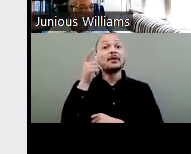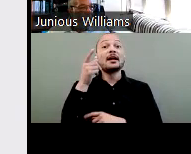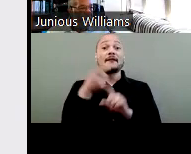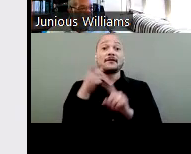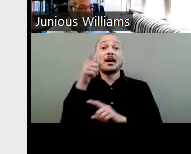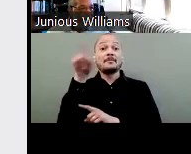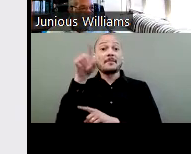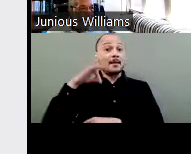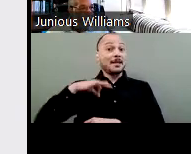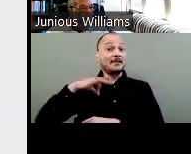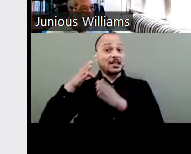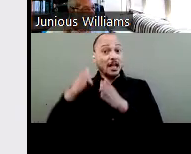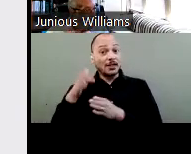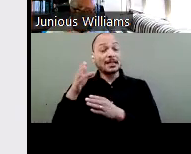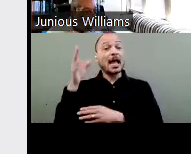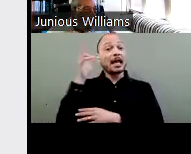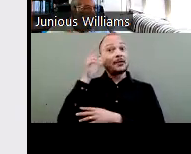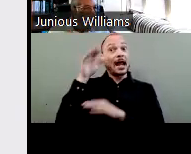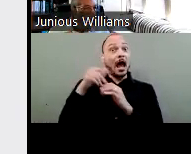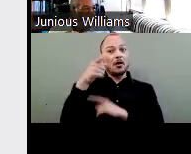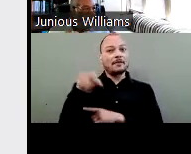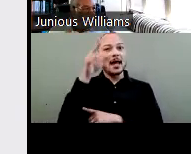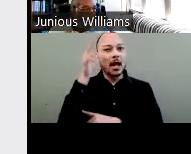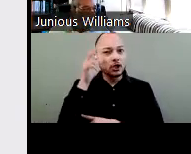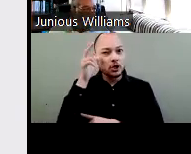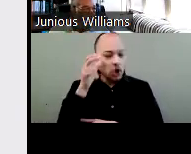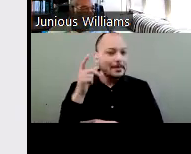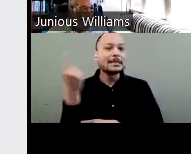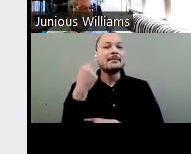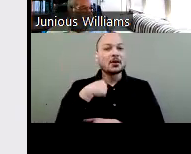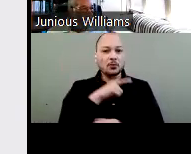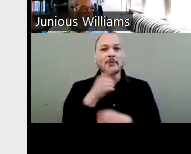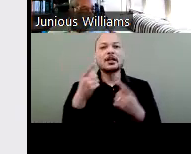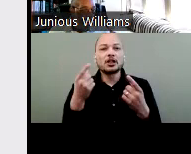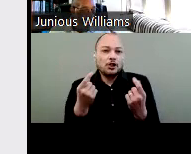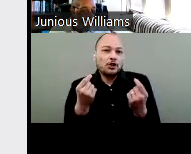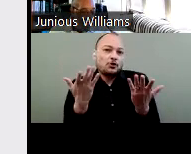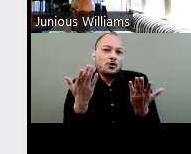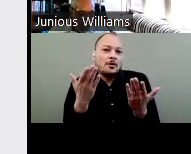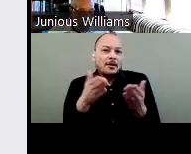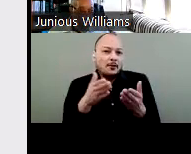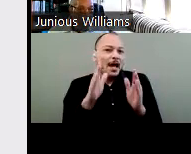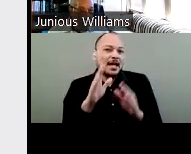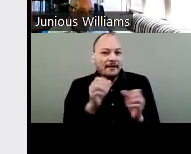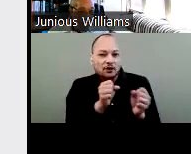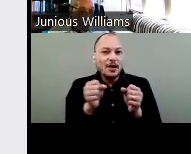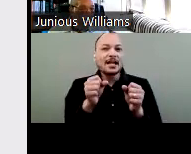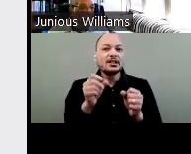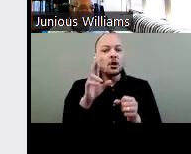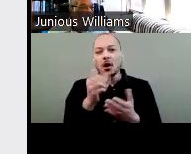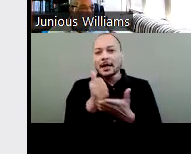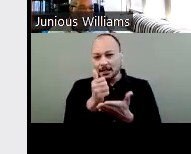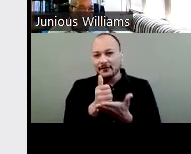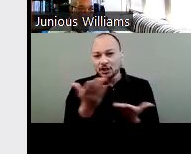beneficiaries and hearing how they interpret something that we want to do by virtue or by way of strategy or